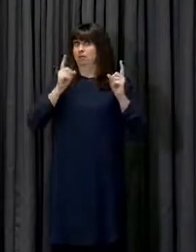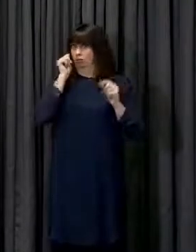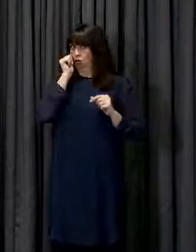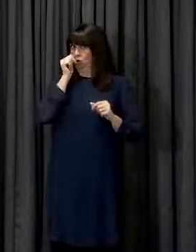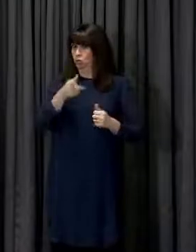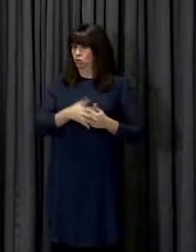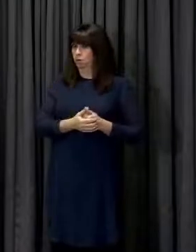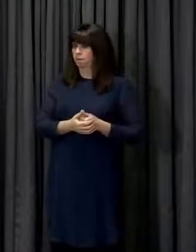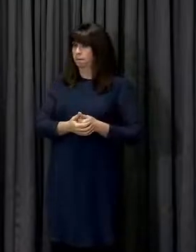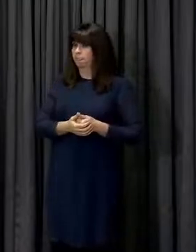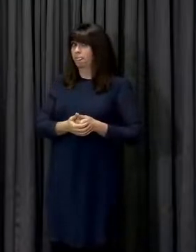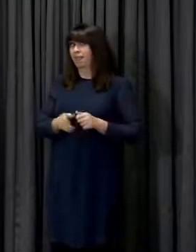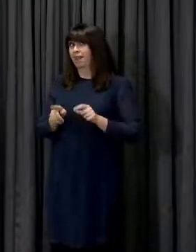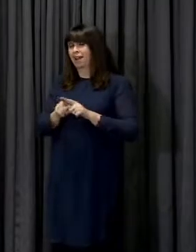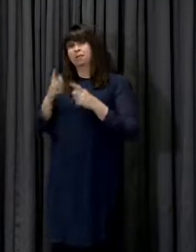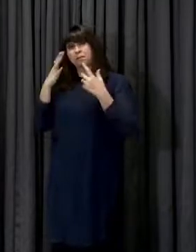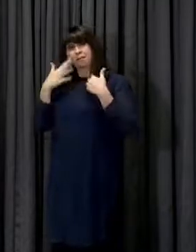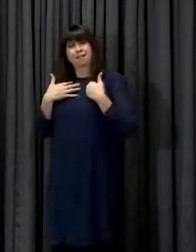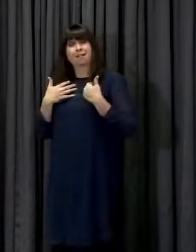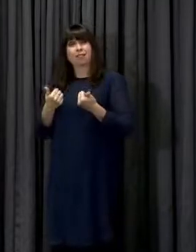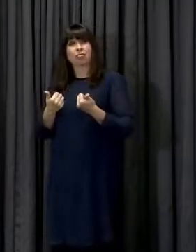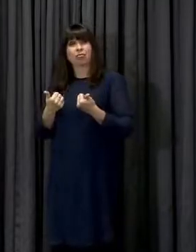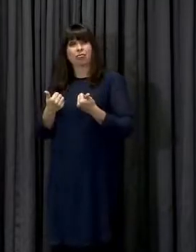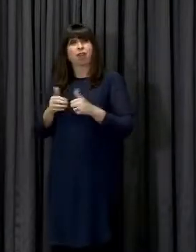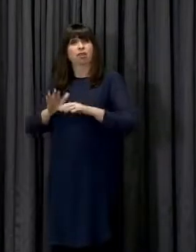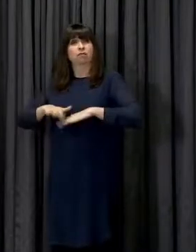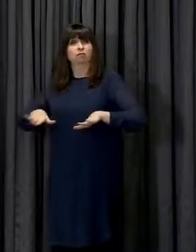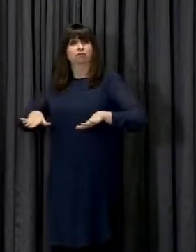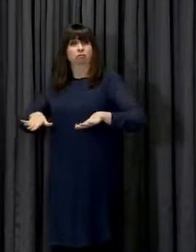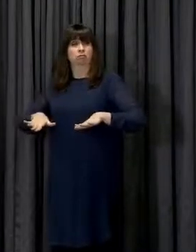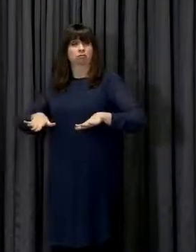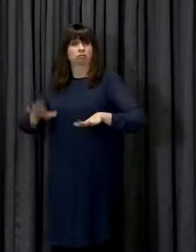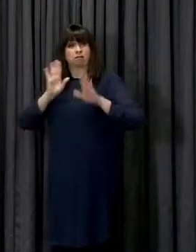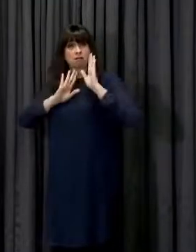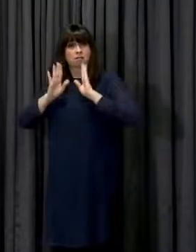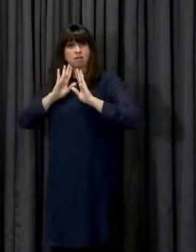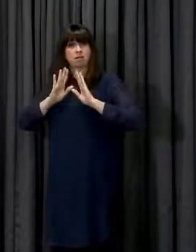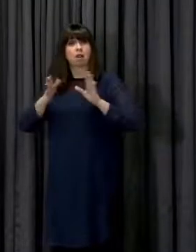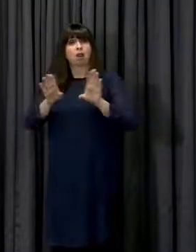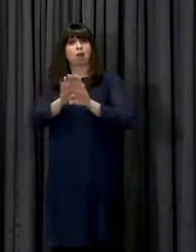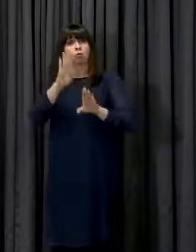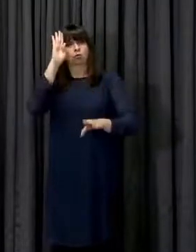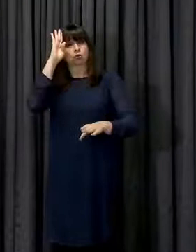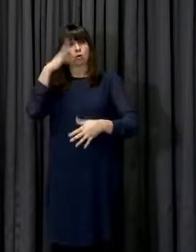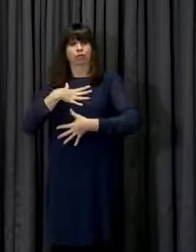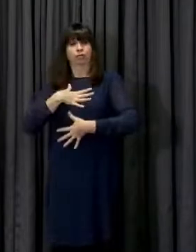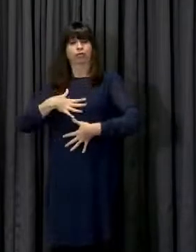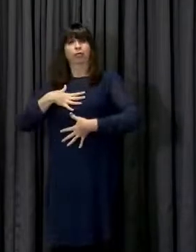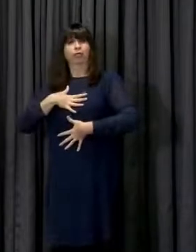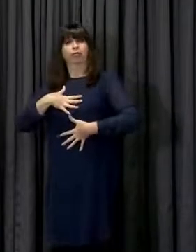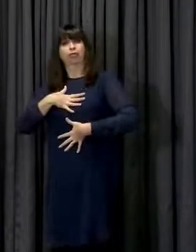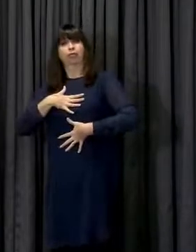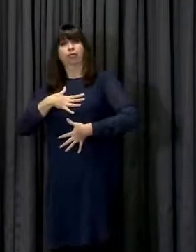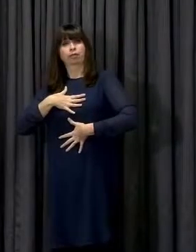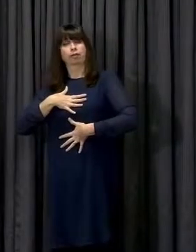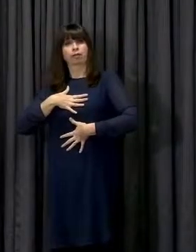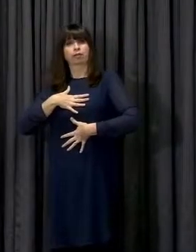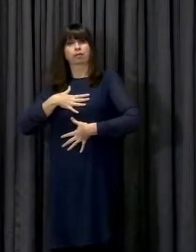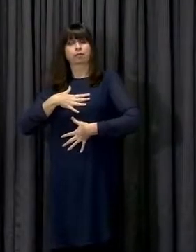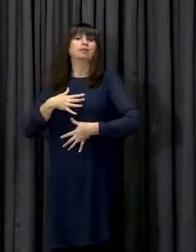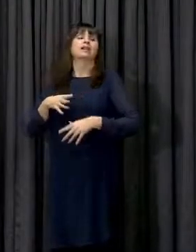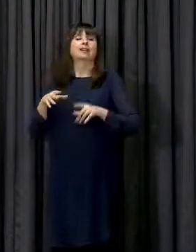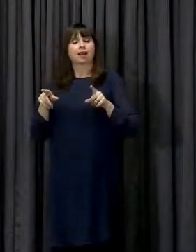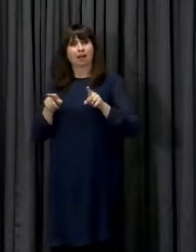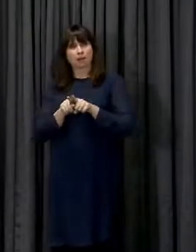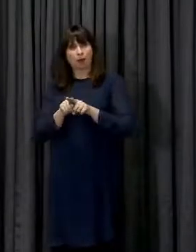direct impact on the mental health and well-being of children and young people in closing schools, and we're seeing lots of evidence for that as well. And